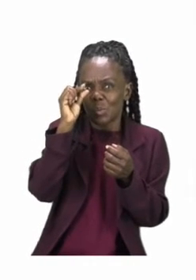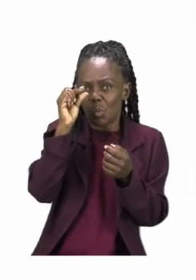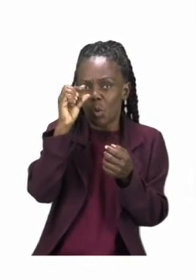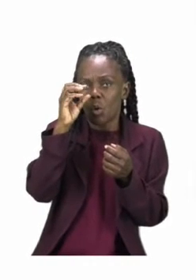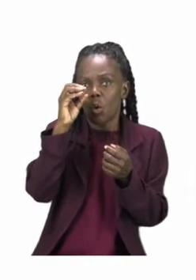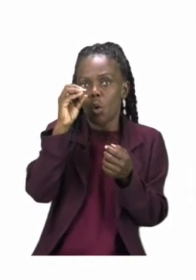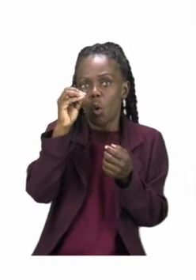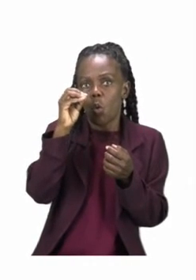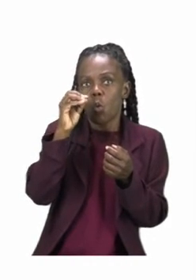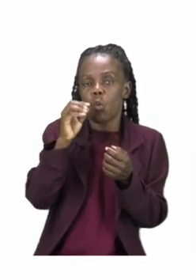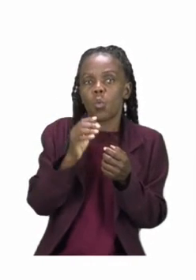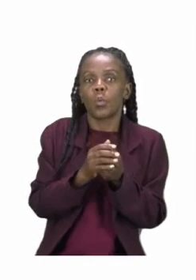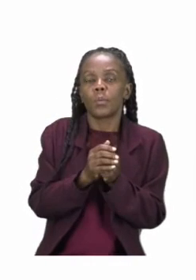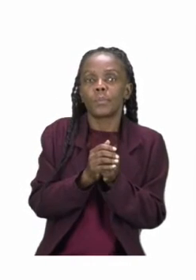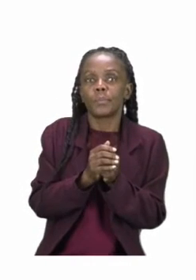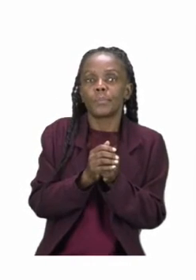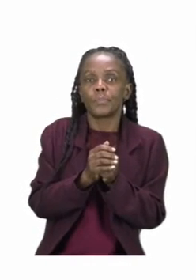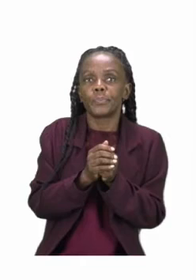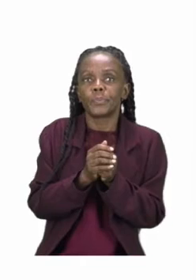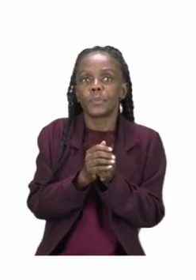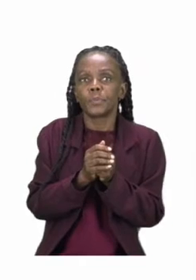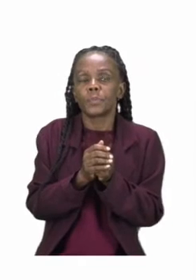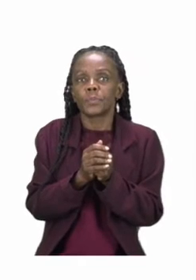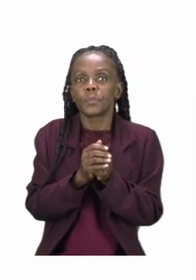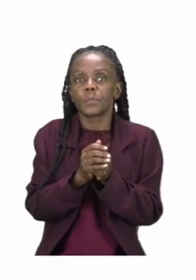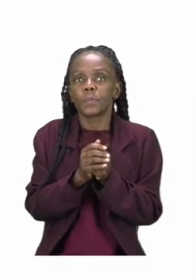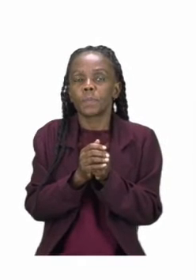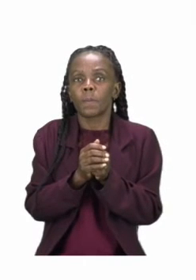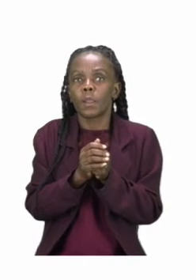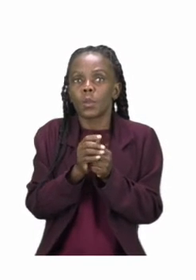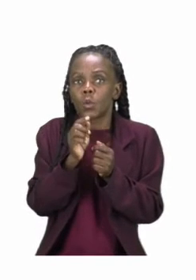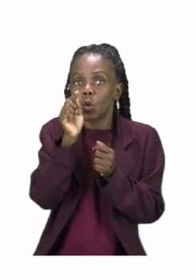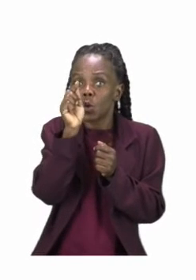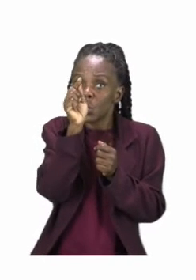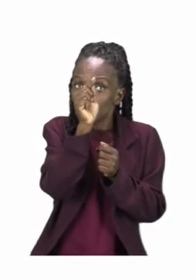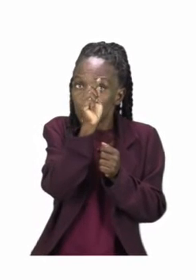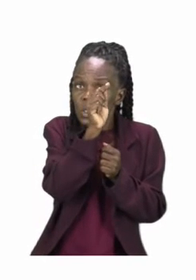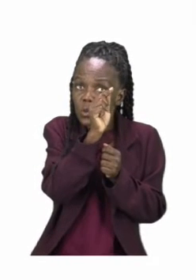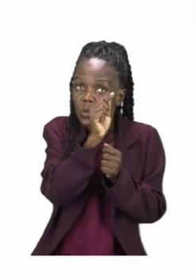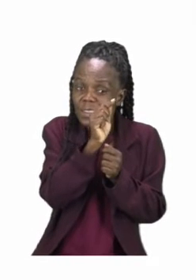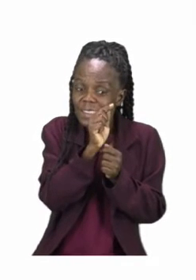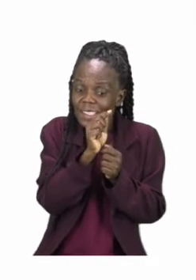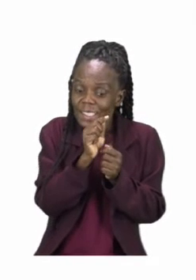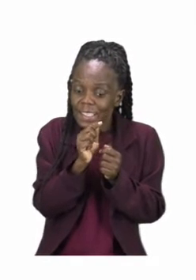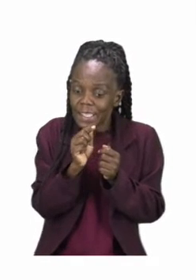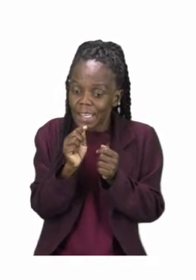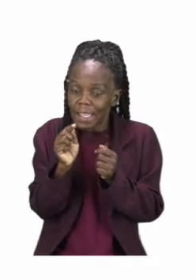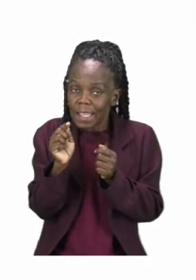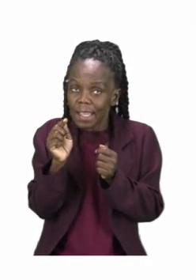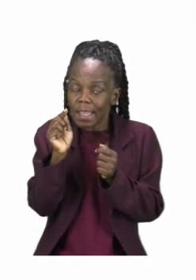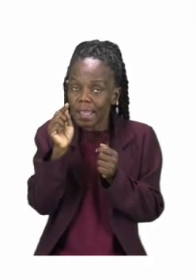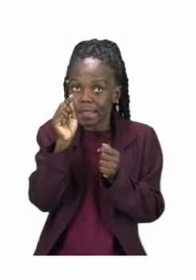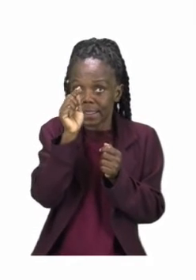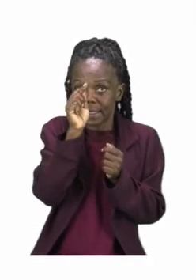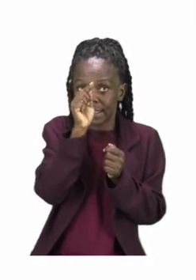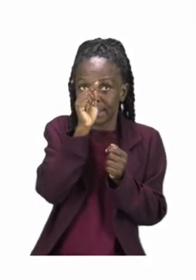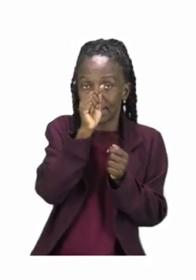the big O. And you follow the direction of the